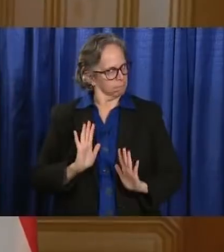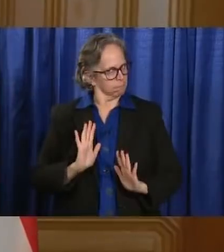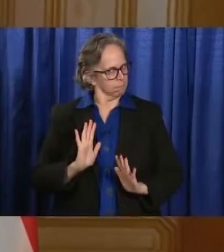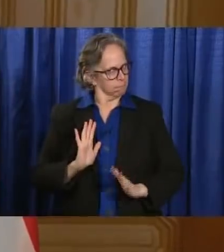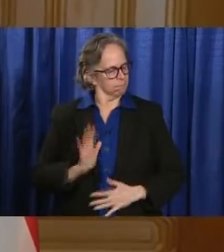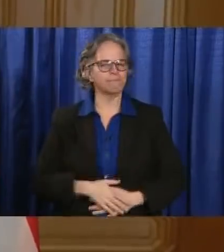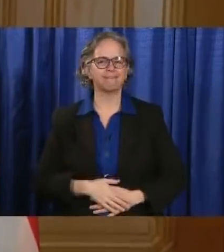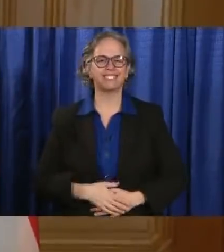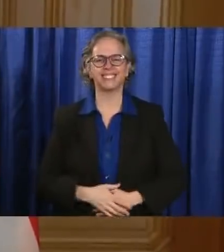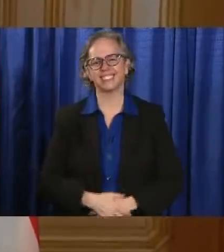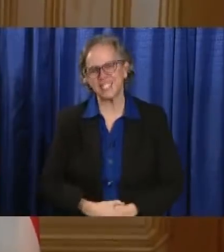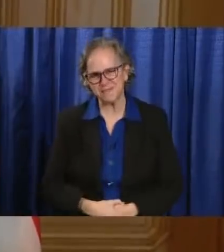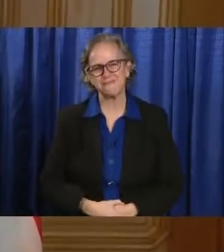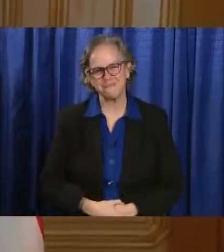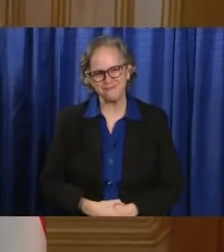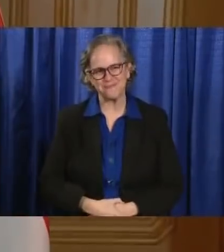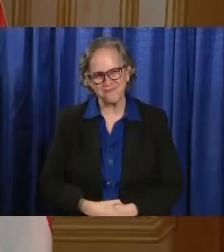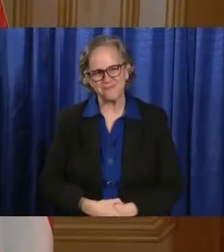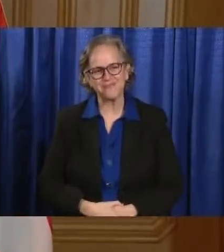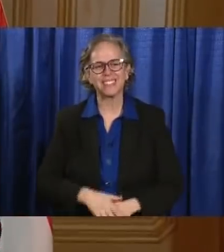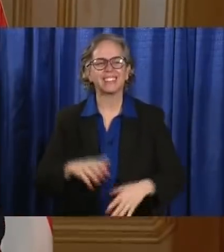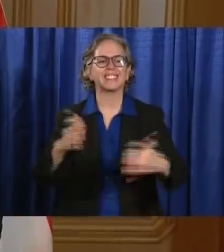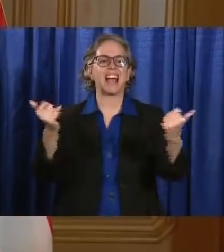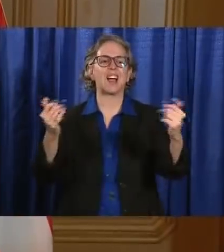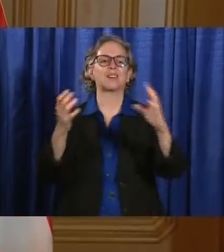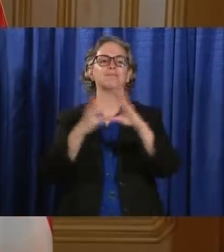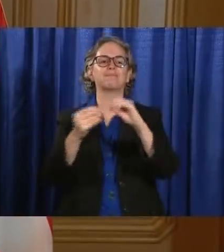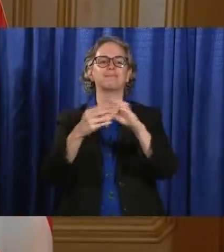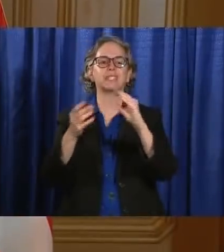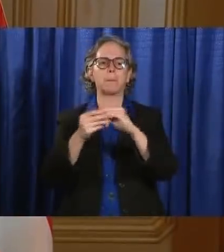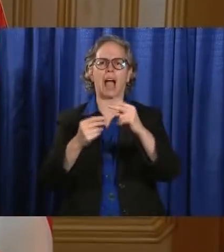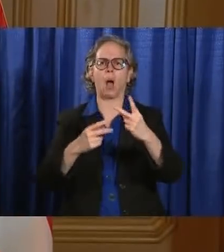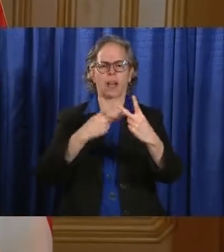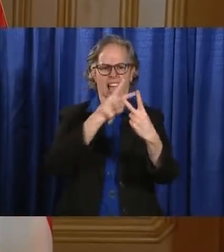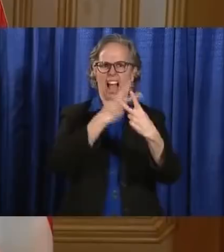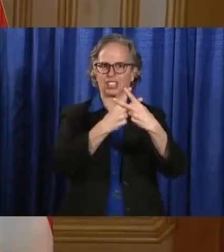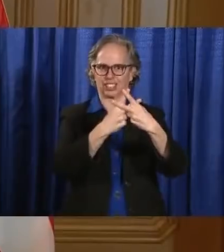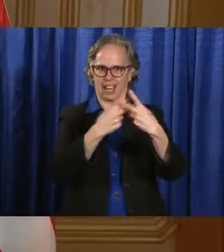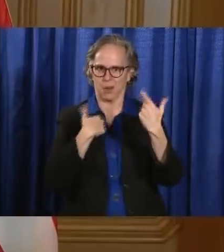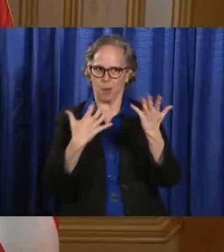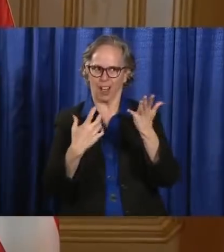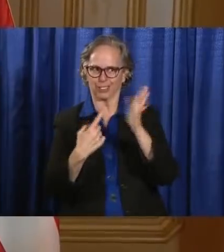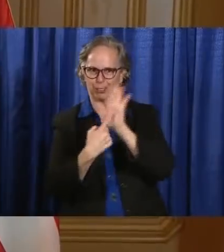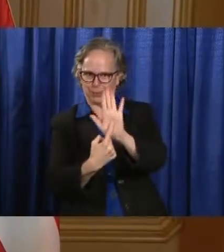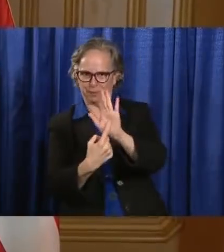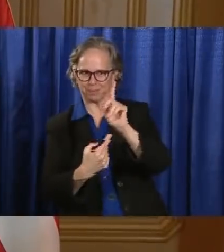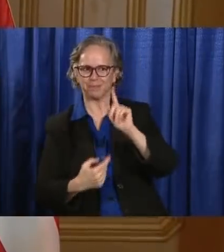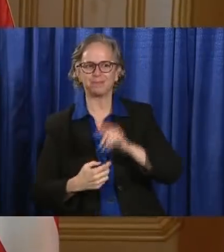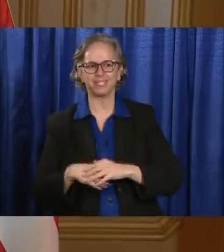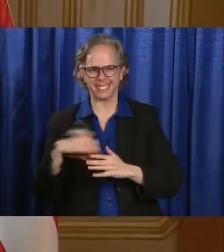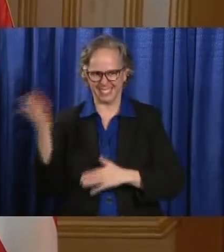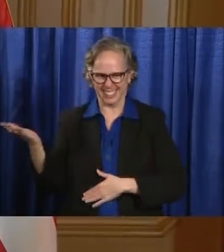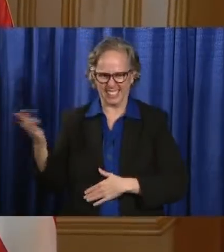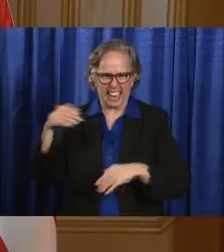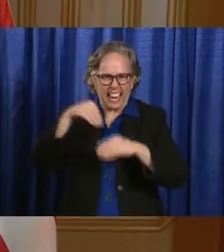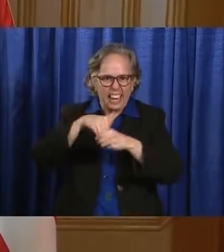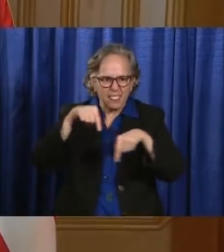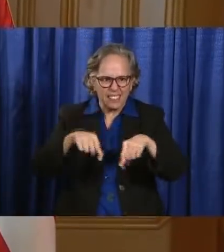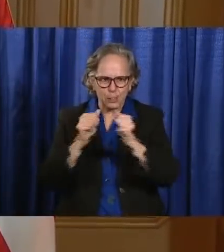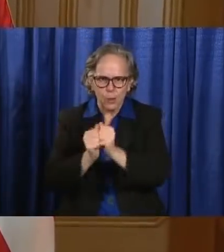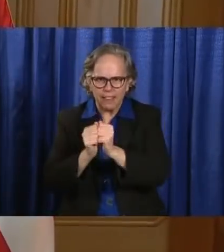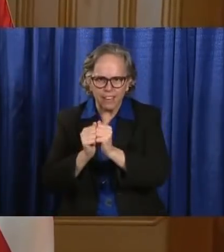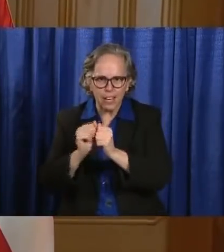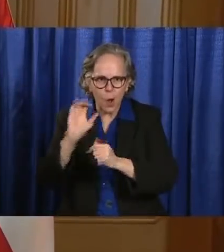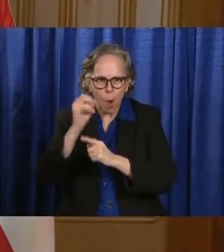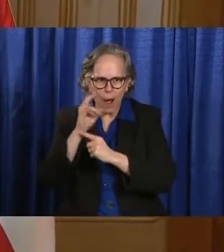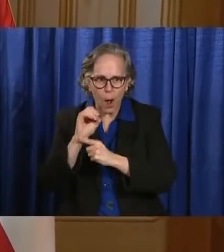me talk about our hashtag. You want to put that up there? Hashtag In This Together Ohio, and hashtag